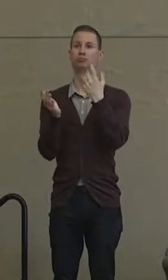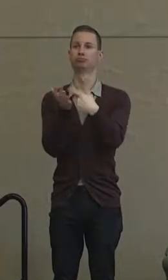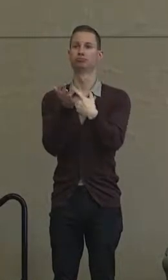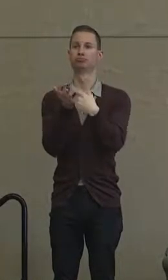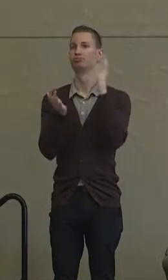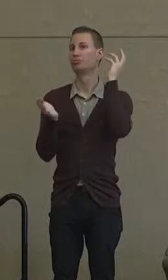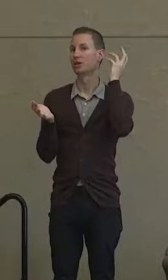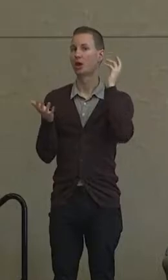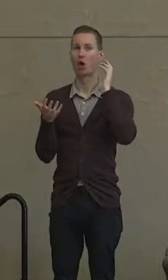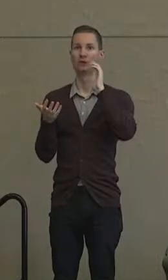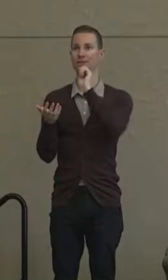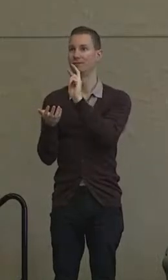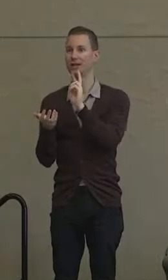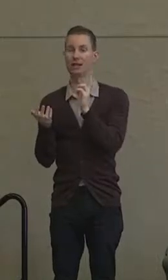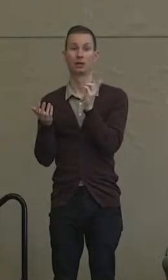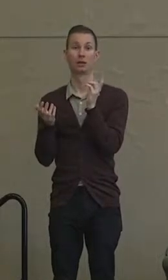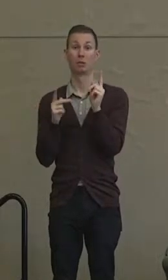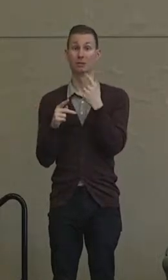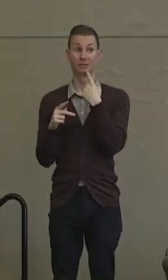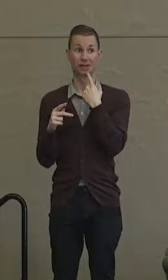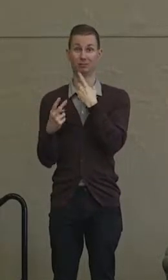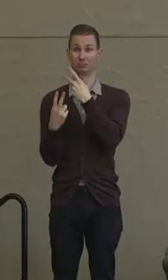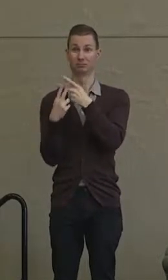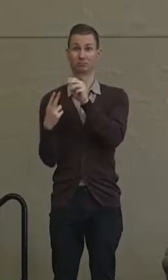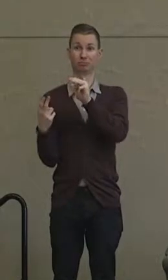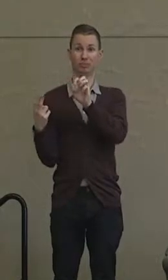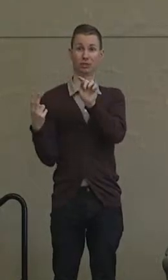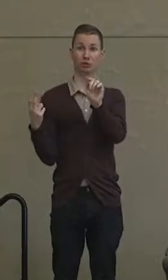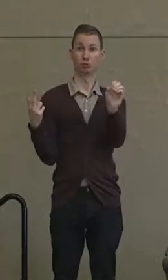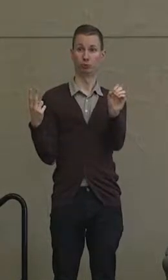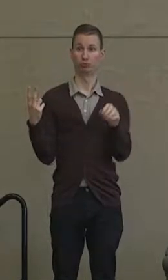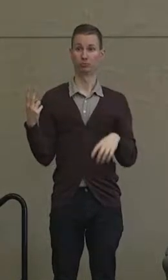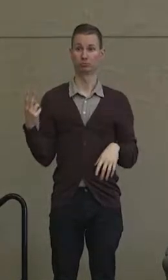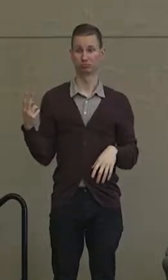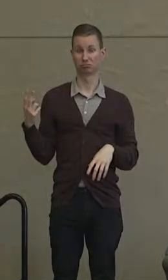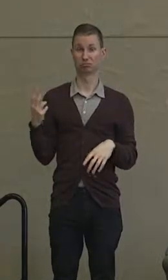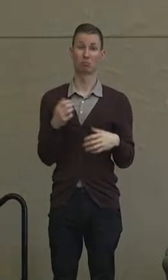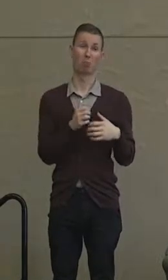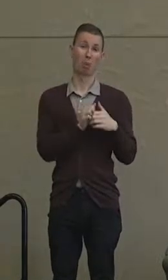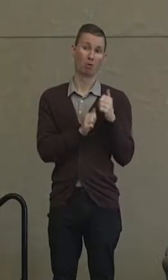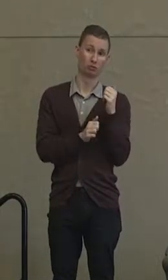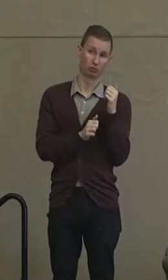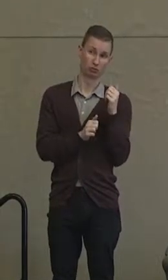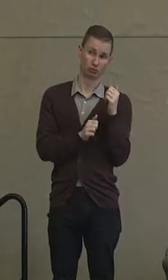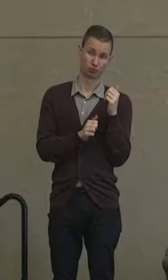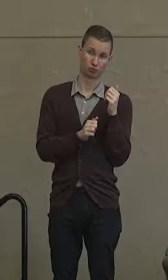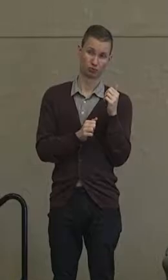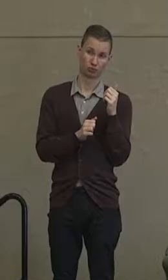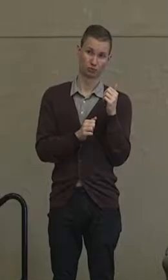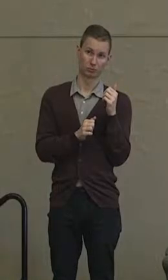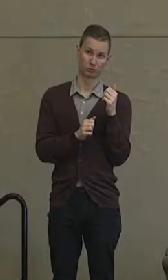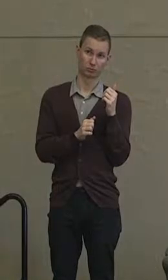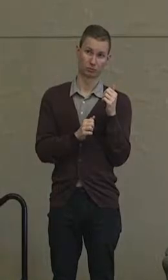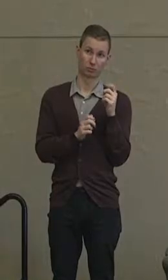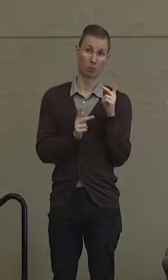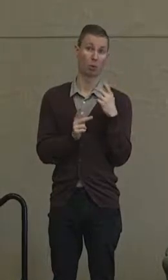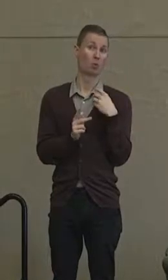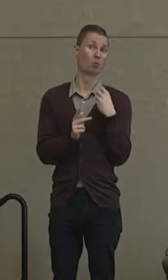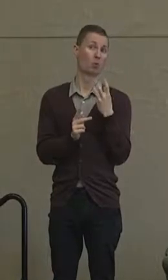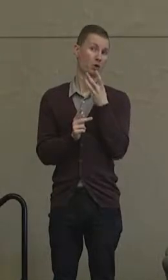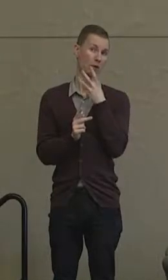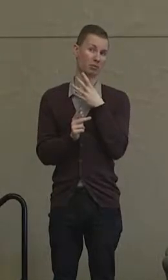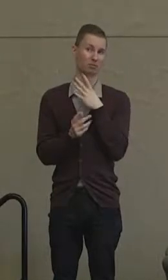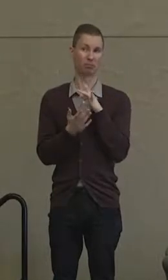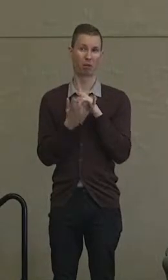television, had said, "Me too." Most of them were white women,